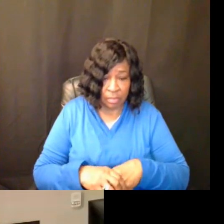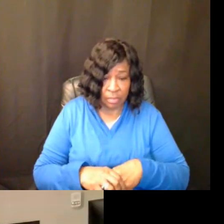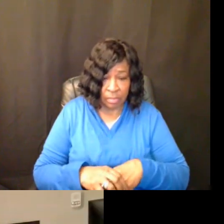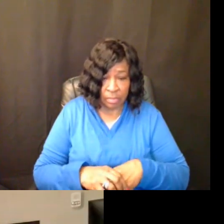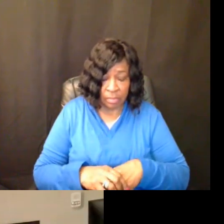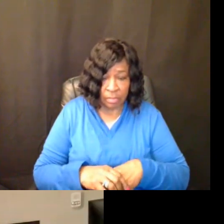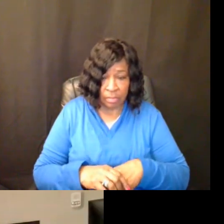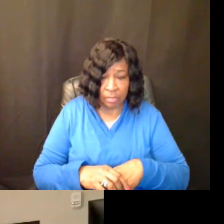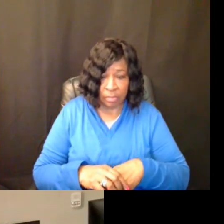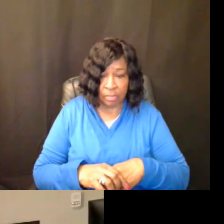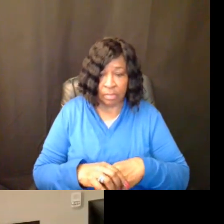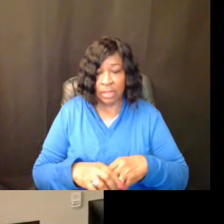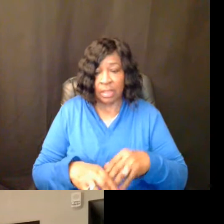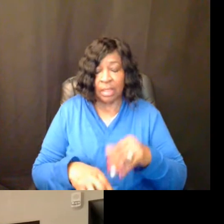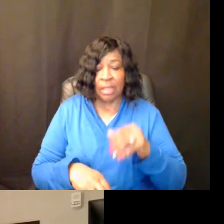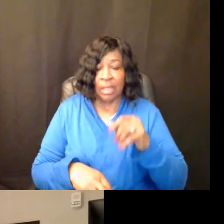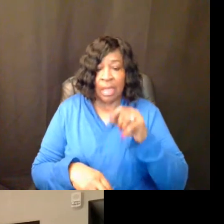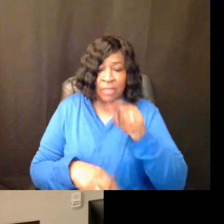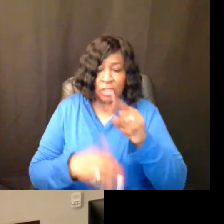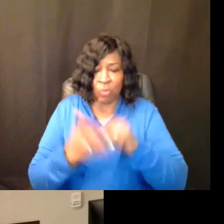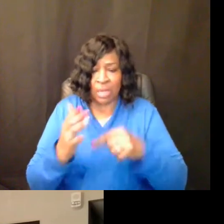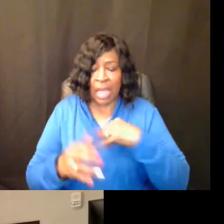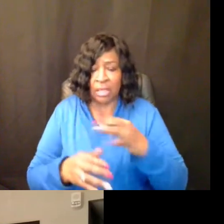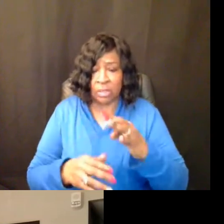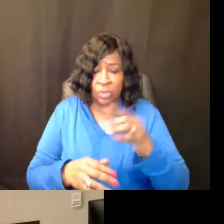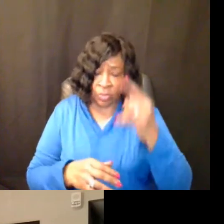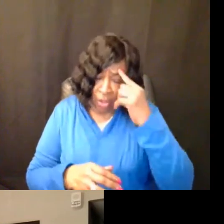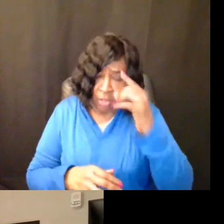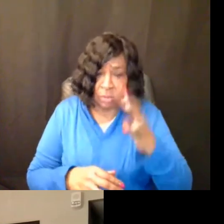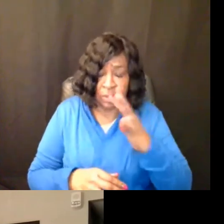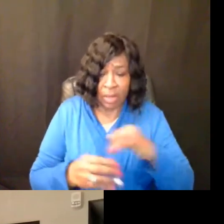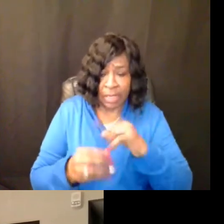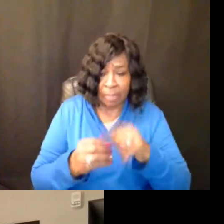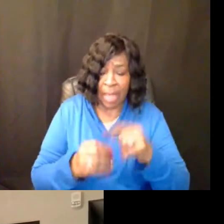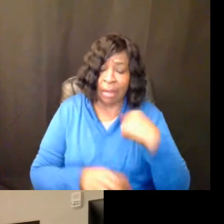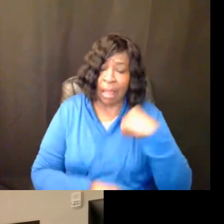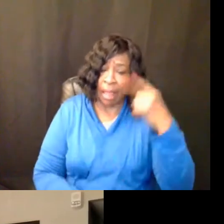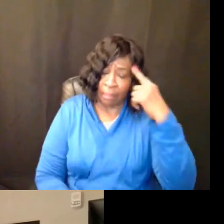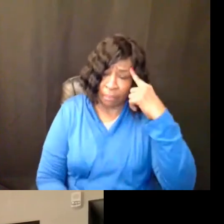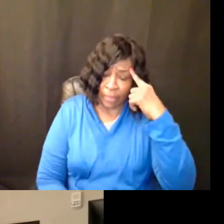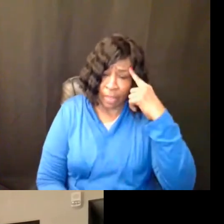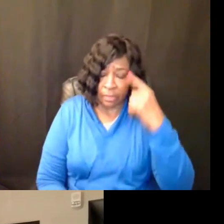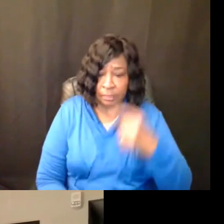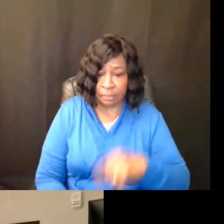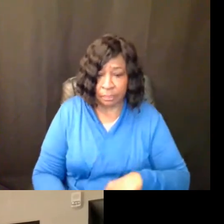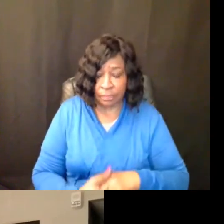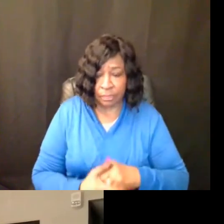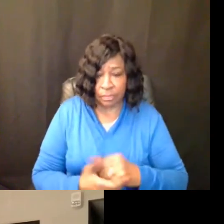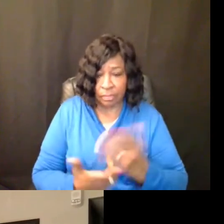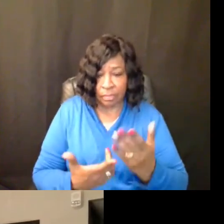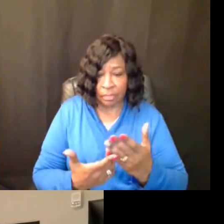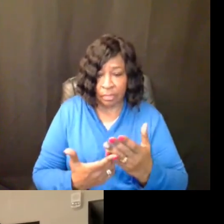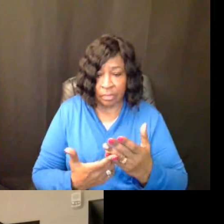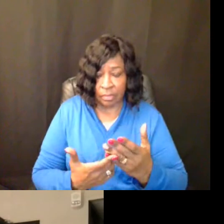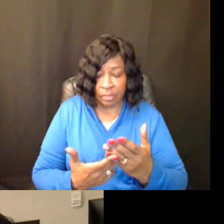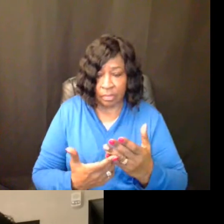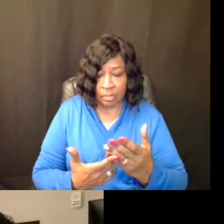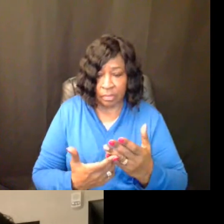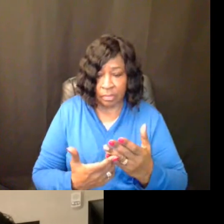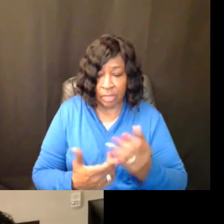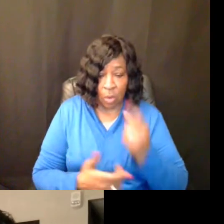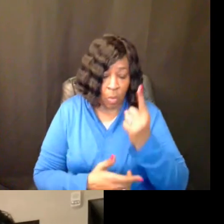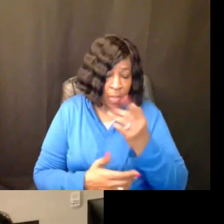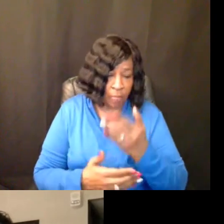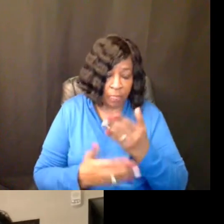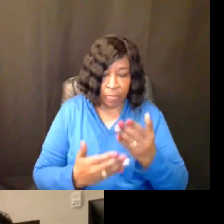So, Okay, so this is what I thought it was referring to. Like I think the reference here is, so one of the things